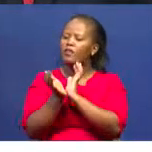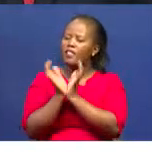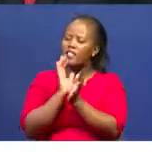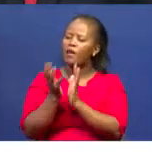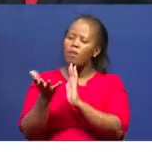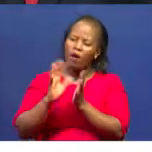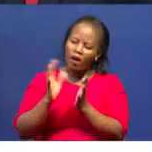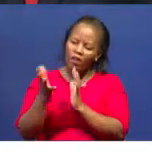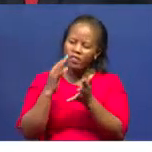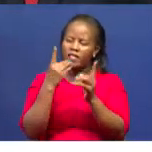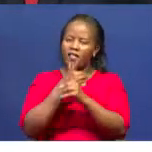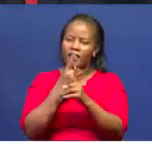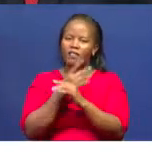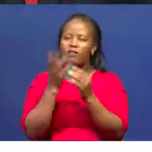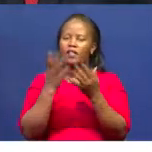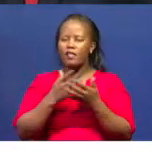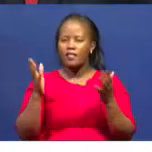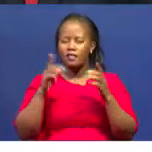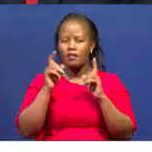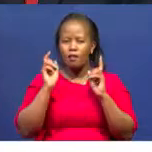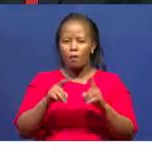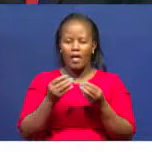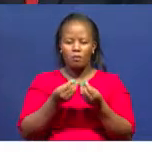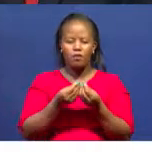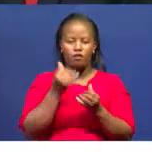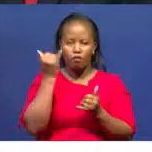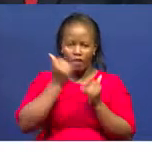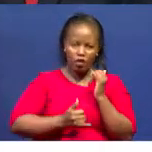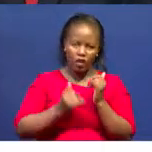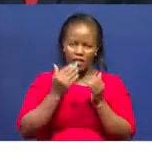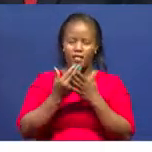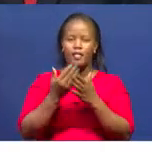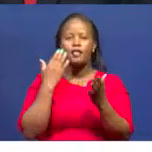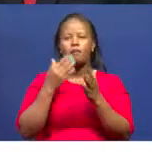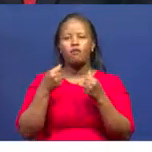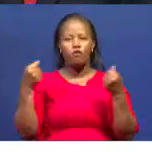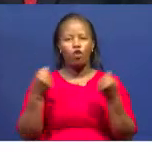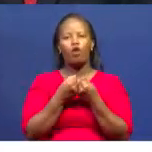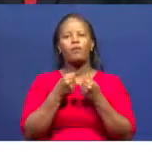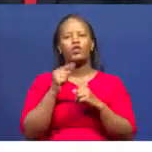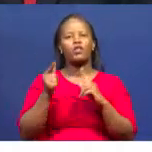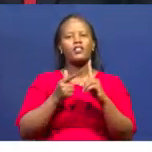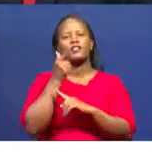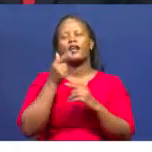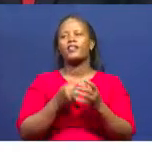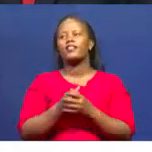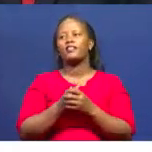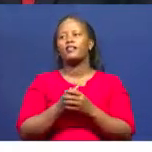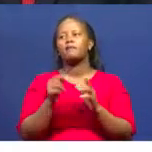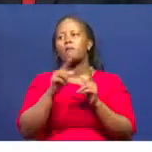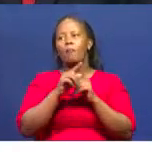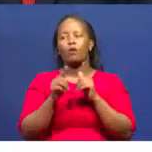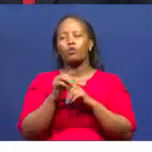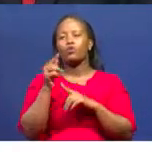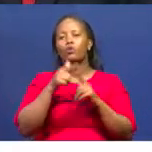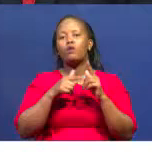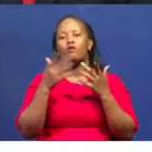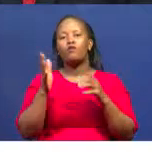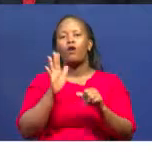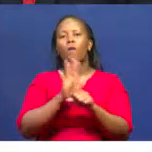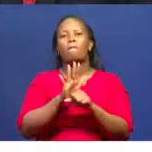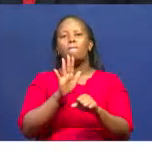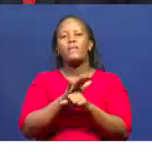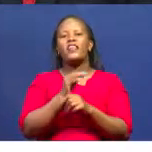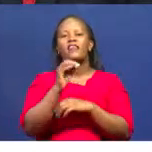that need to be touched before CHAN starts. You could see from the pictures that were being shared